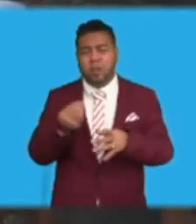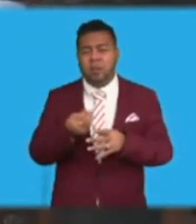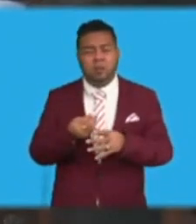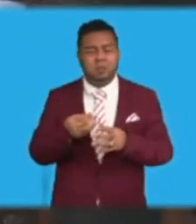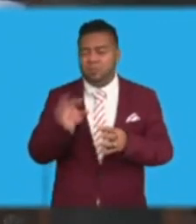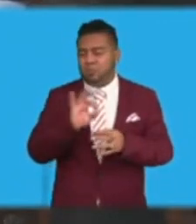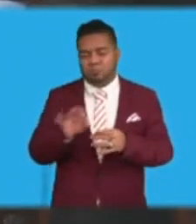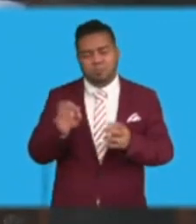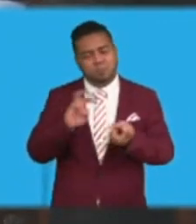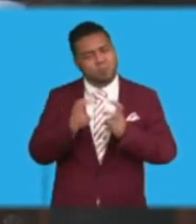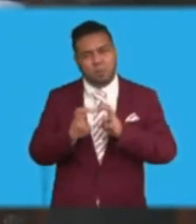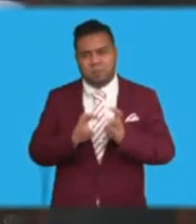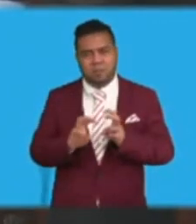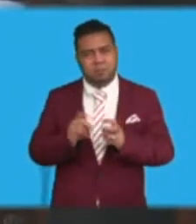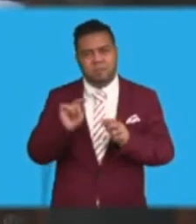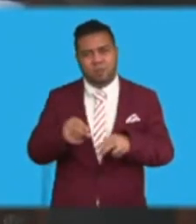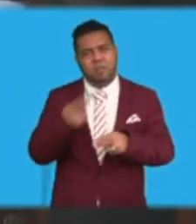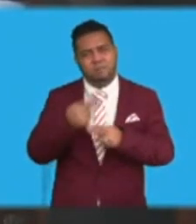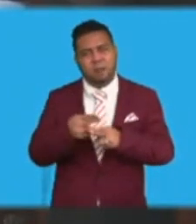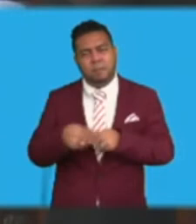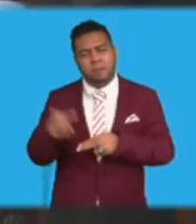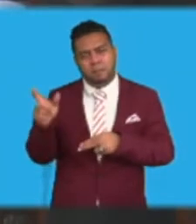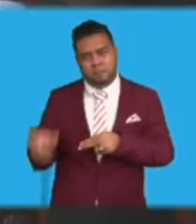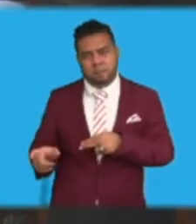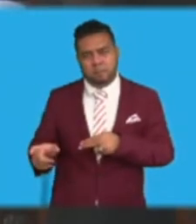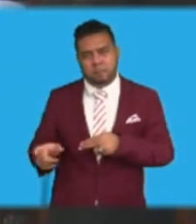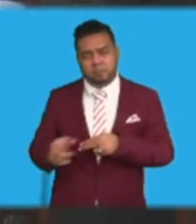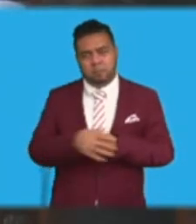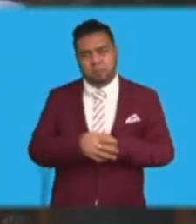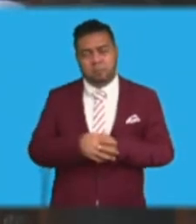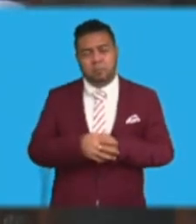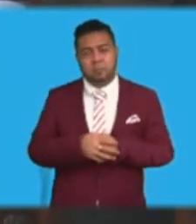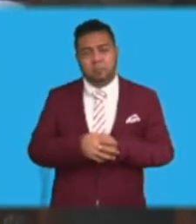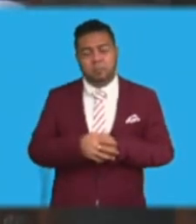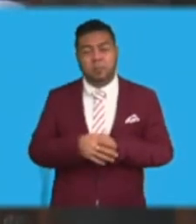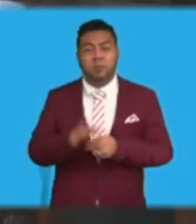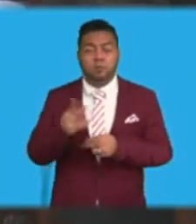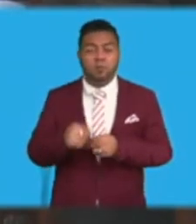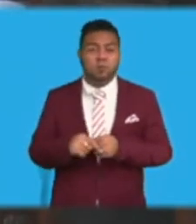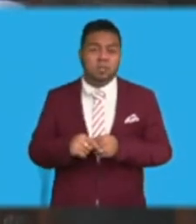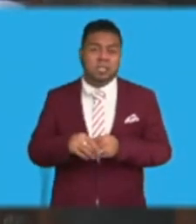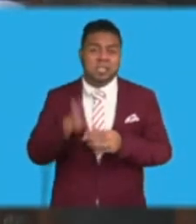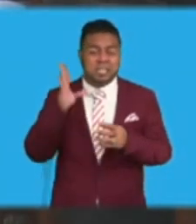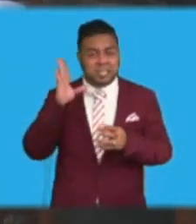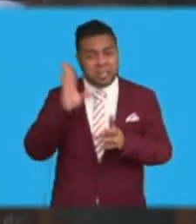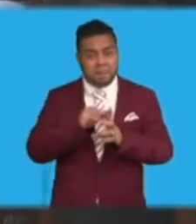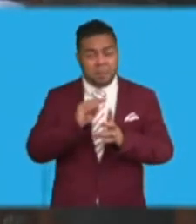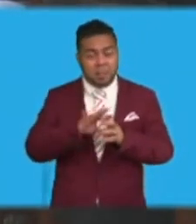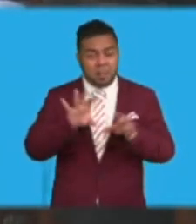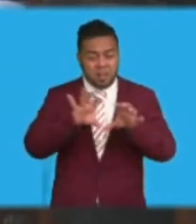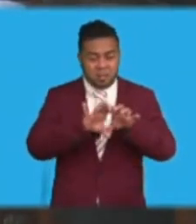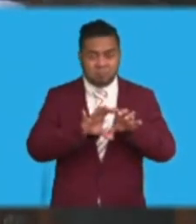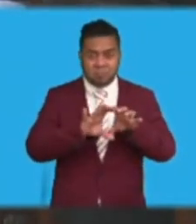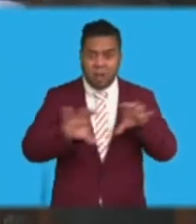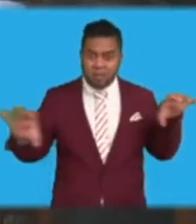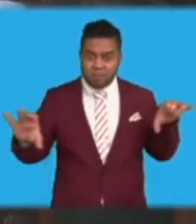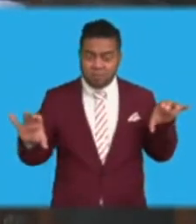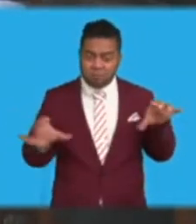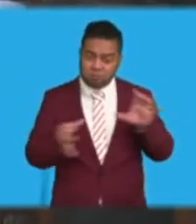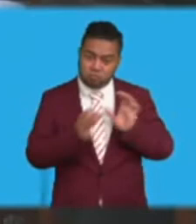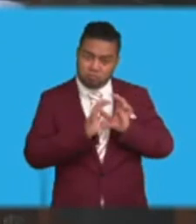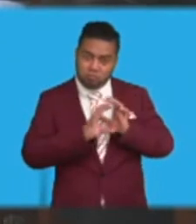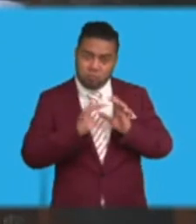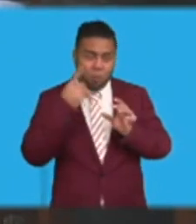Madam Speaker, structures that are placed in a creek or waterway, for example, culverts in an urban drainage system or bridges in a